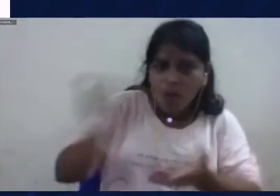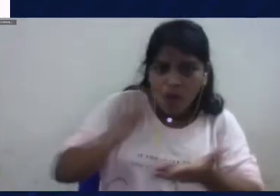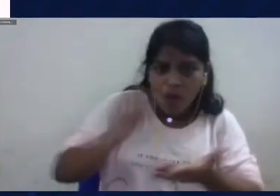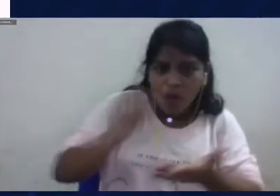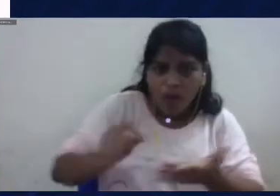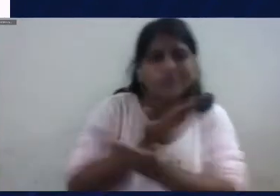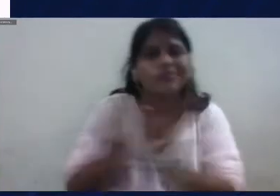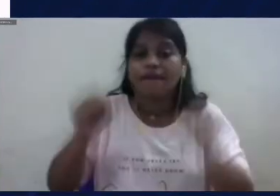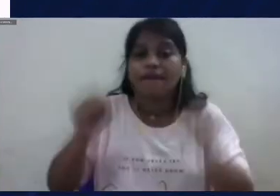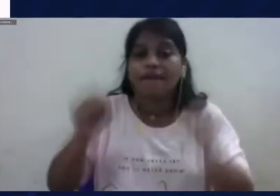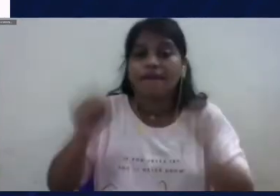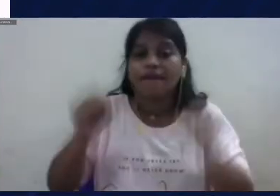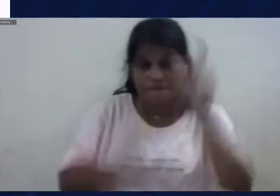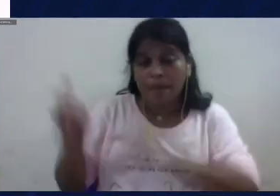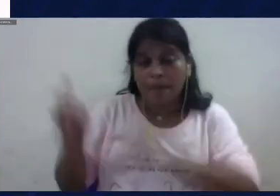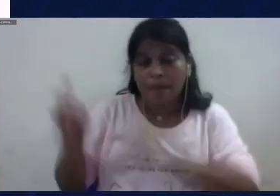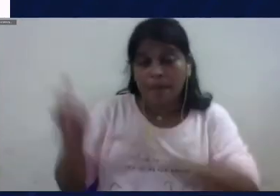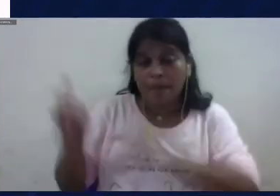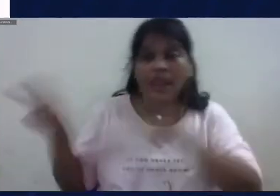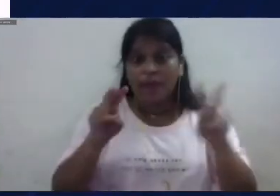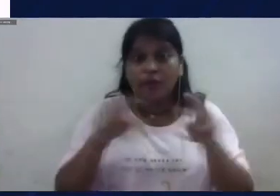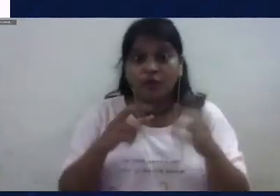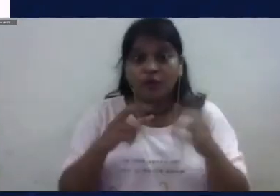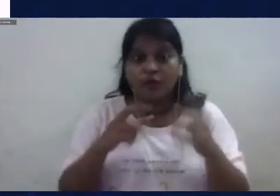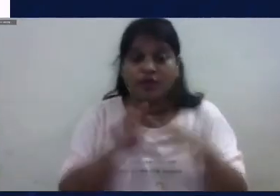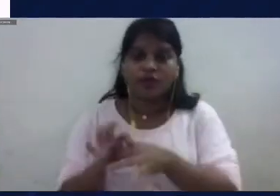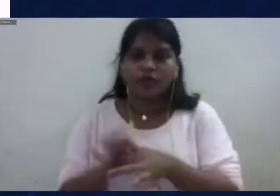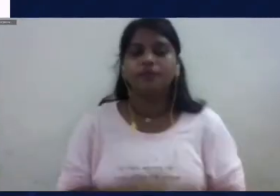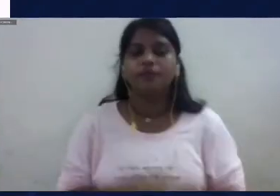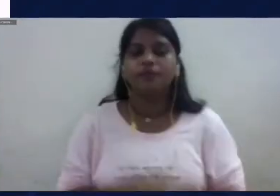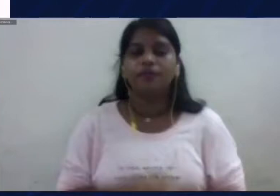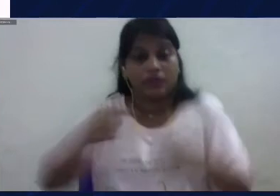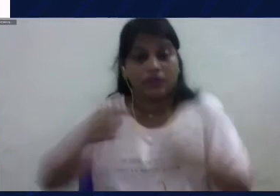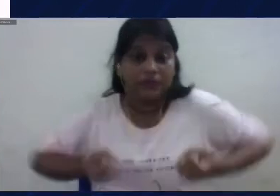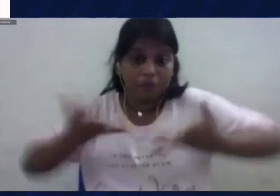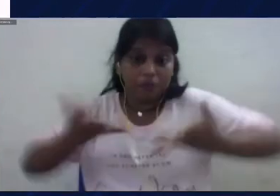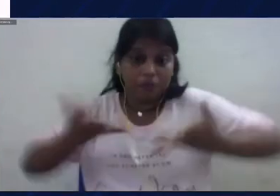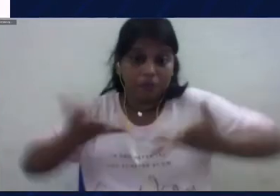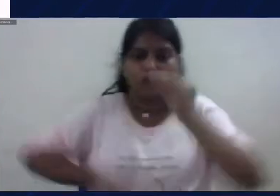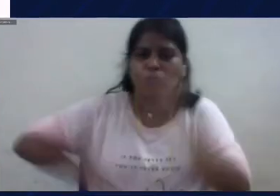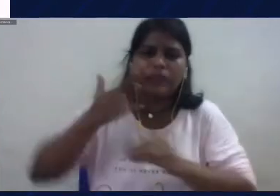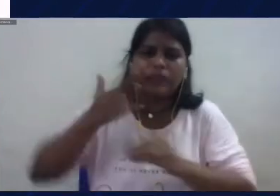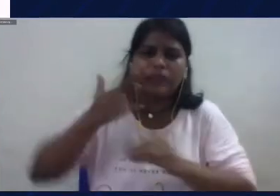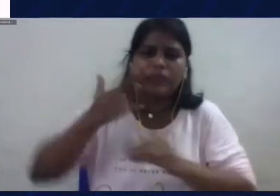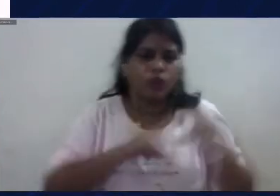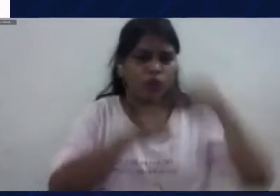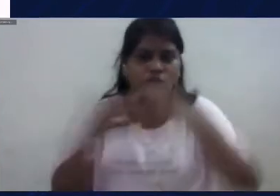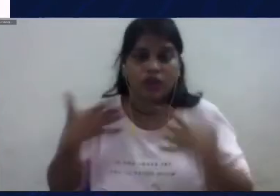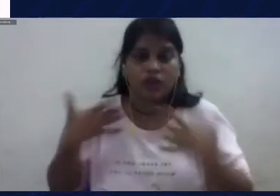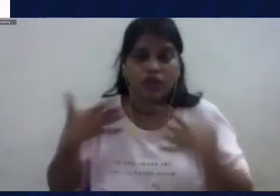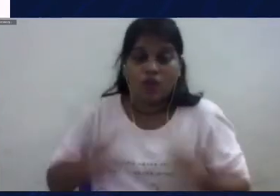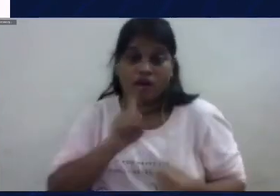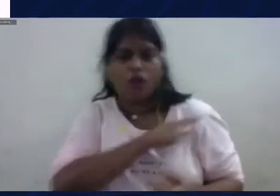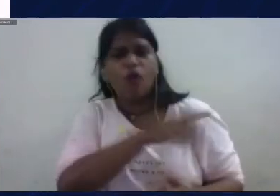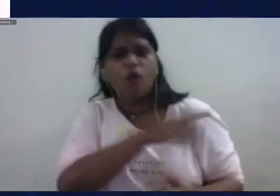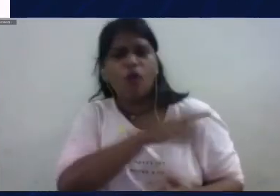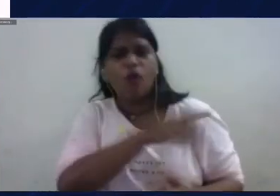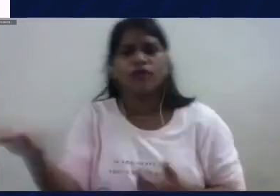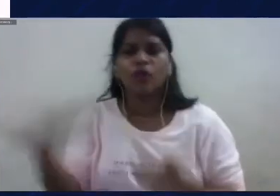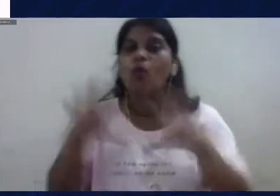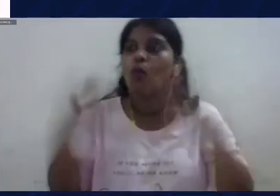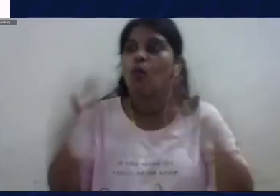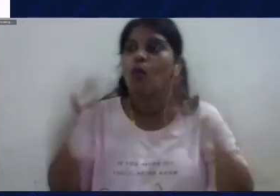as long as people are able to relate to it. So that brings us to the most important question of all that I want to ask all of you. What sort of world